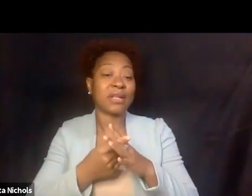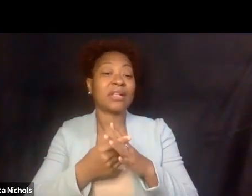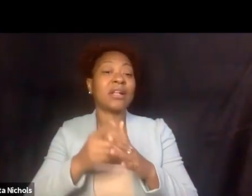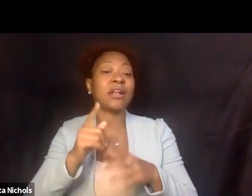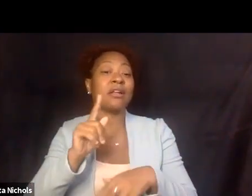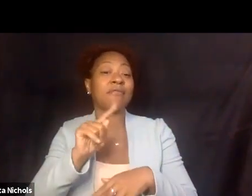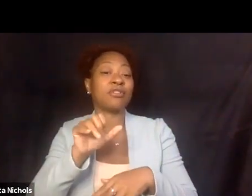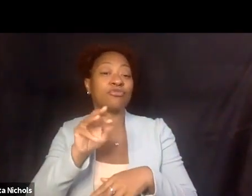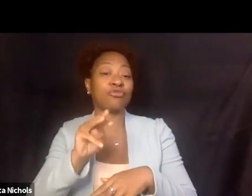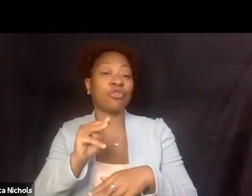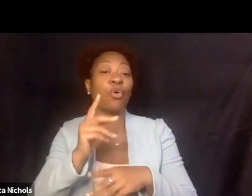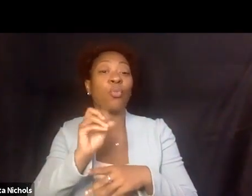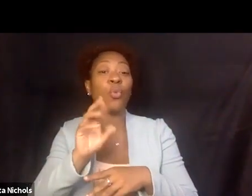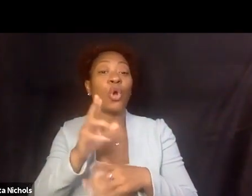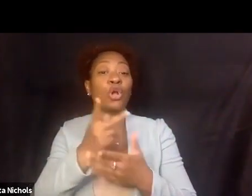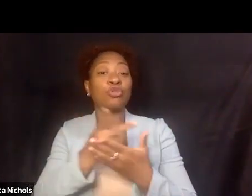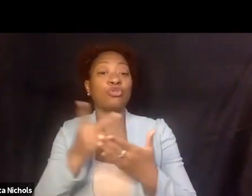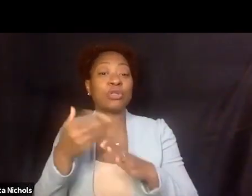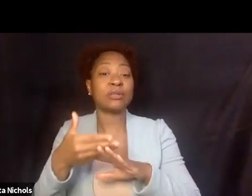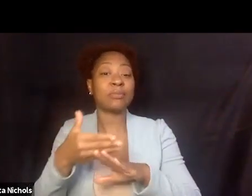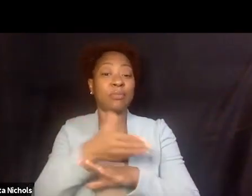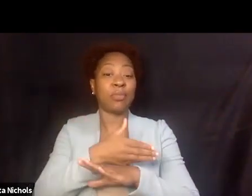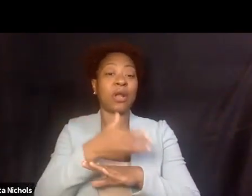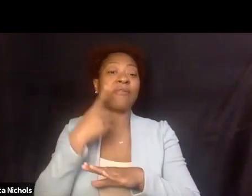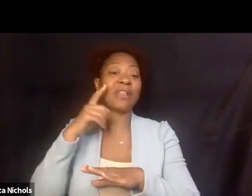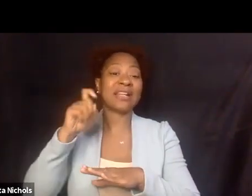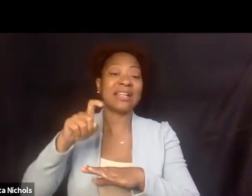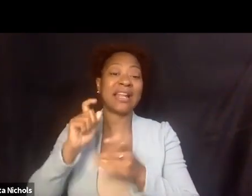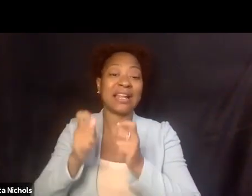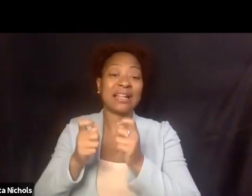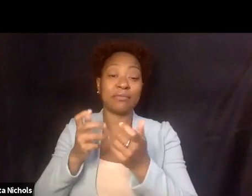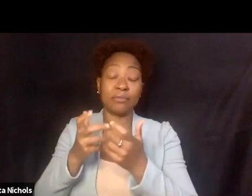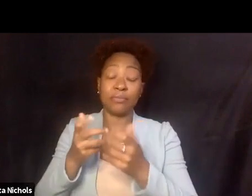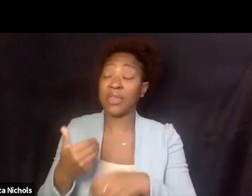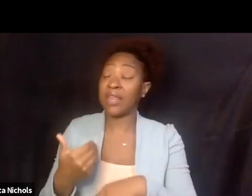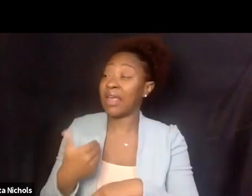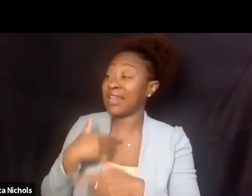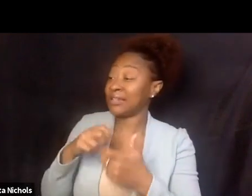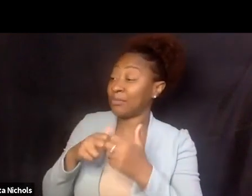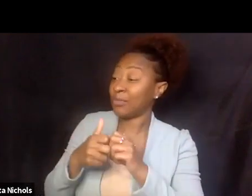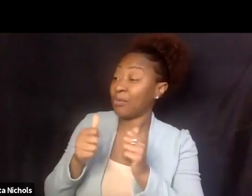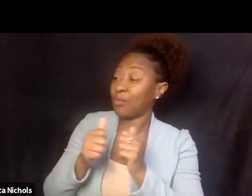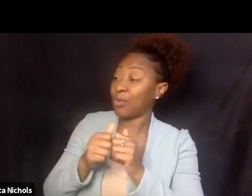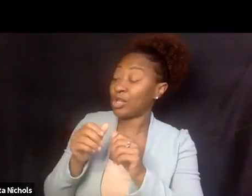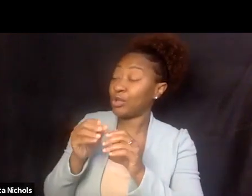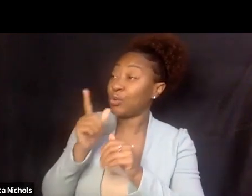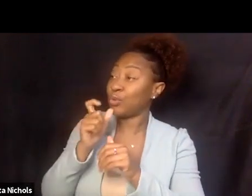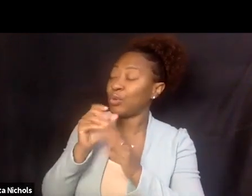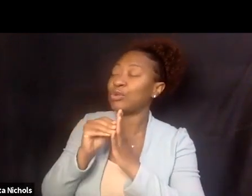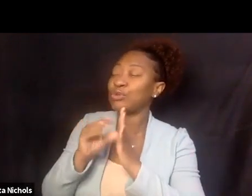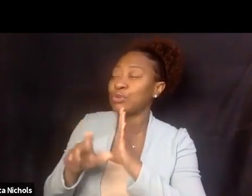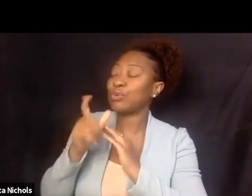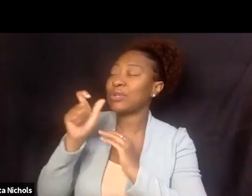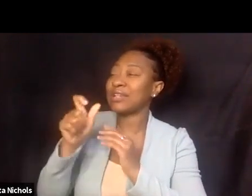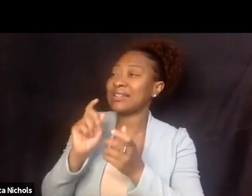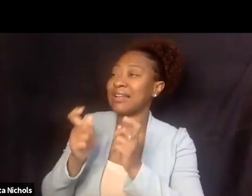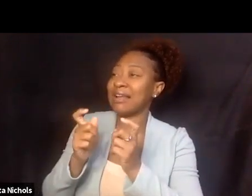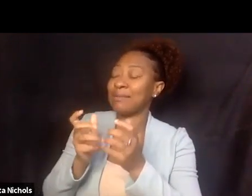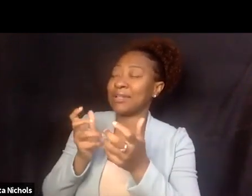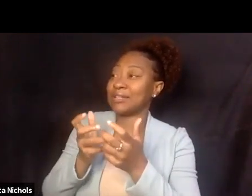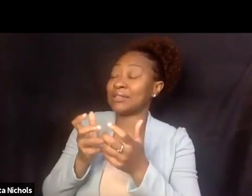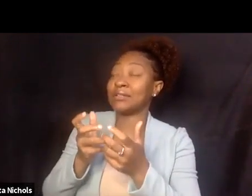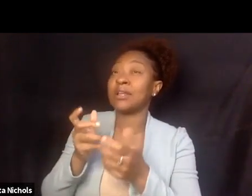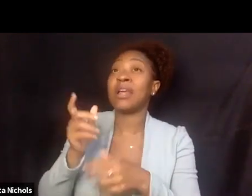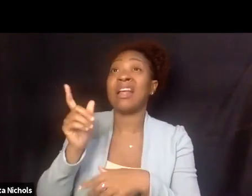2 weeks prior to the need for the accommodation, right? So again, it locates the problem with the student who needs the accommodation. And there's this idea that you